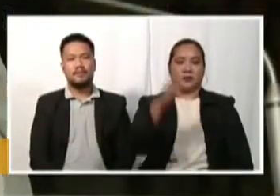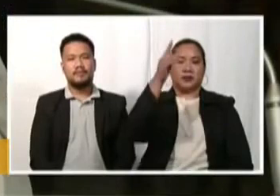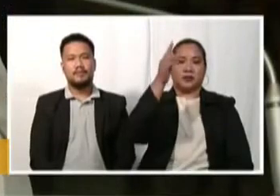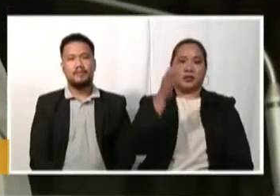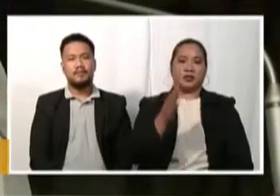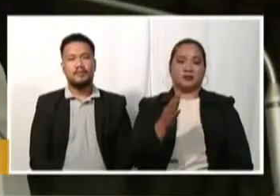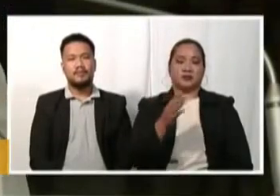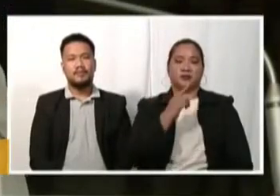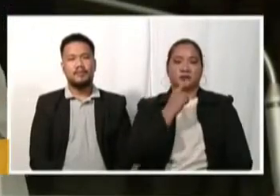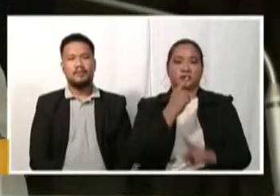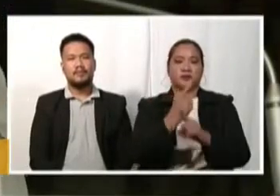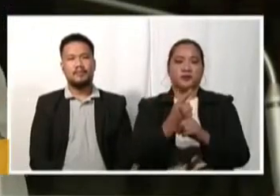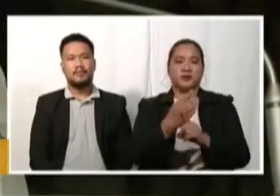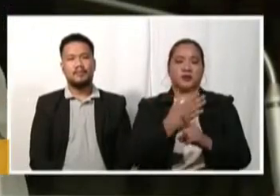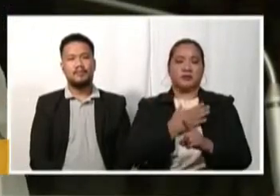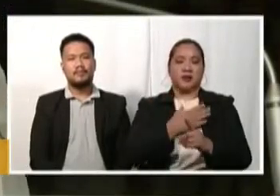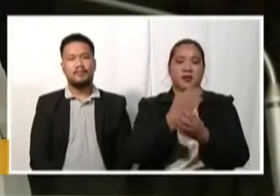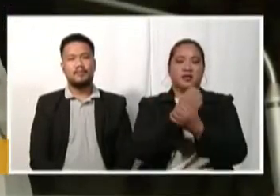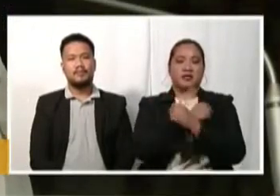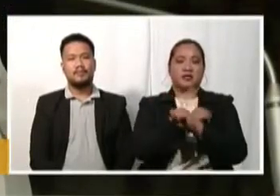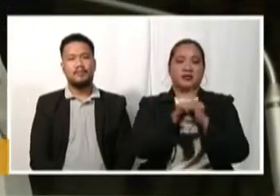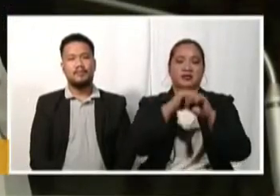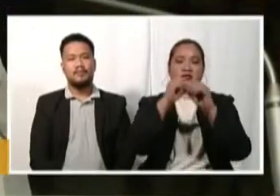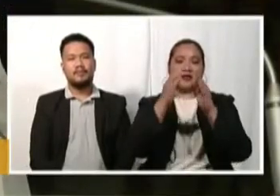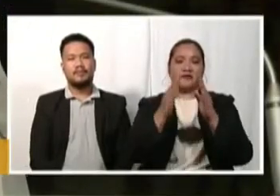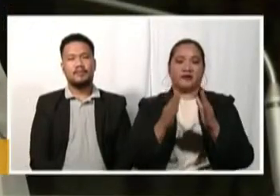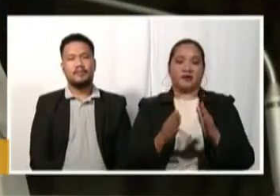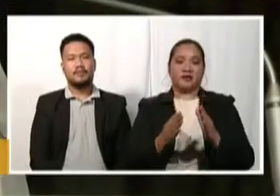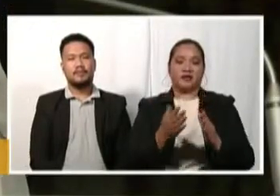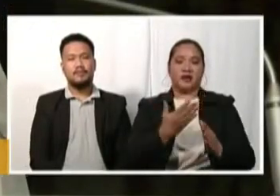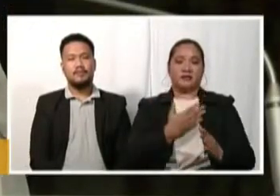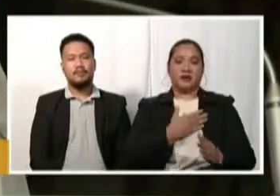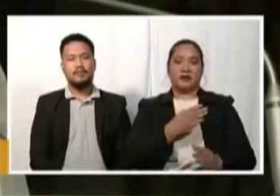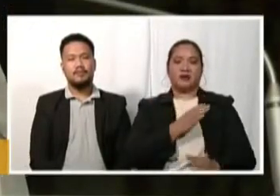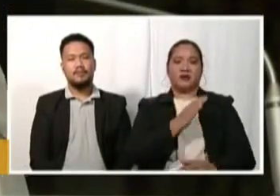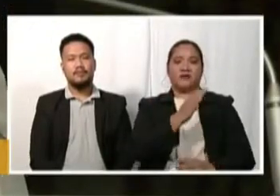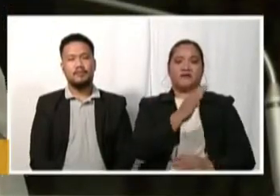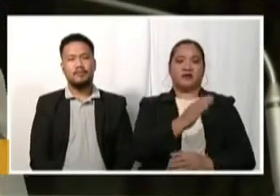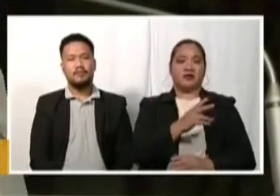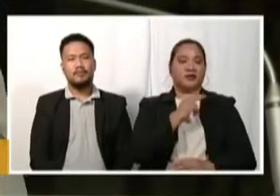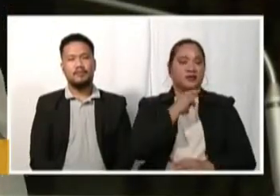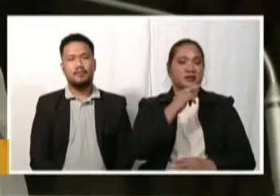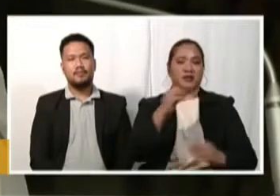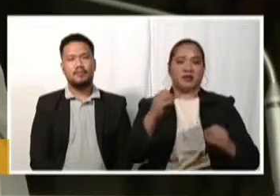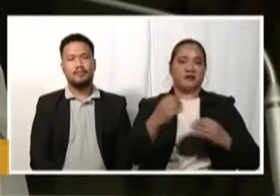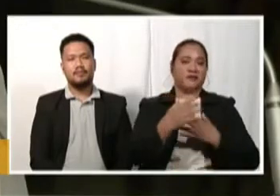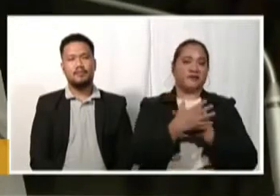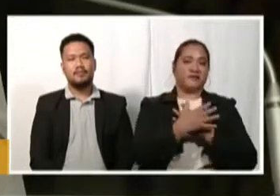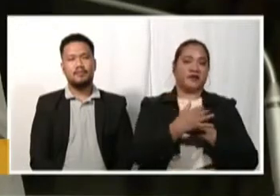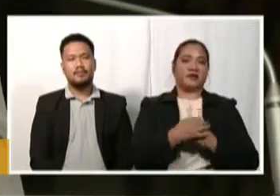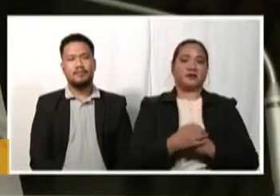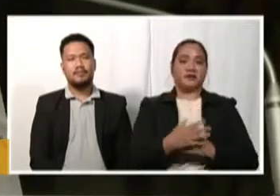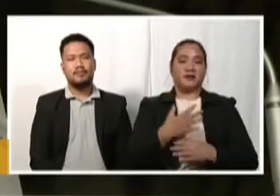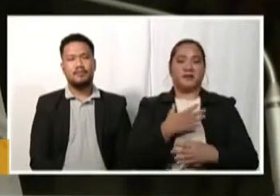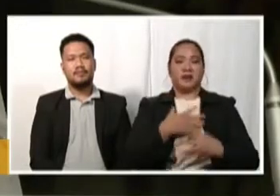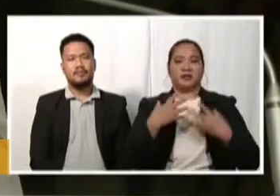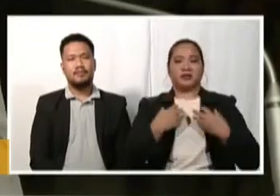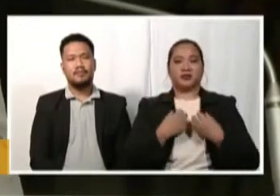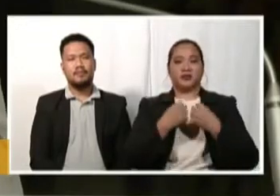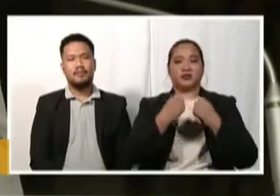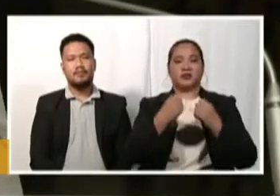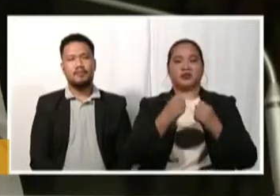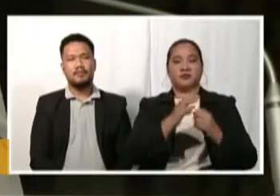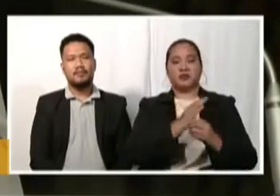God indeed is my Savior. I am confident and unafraid. My strength and